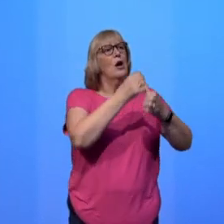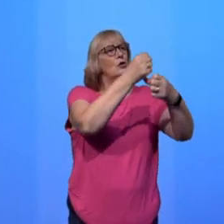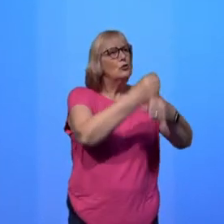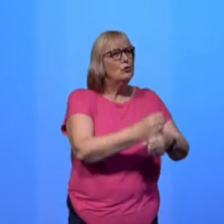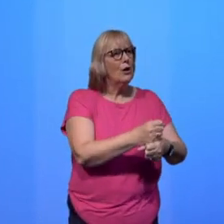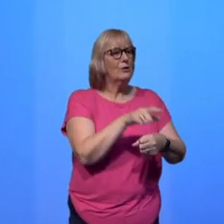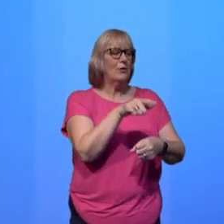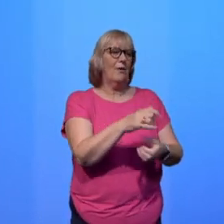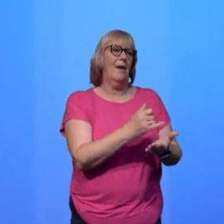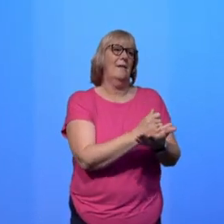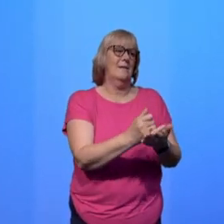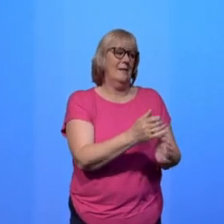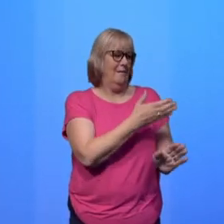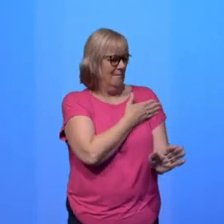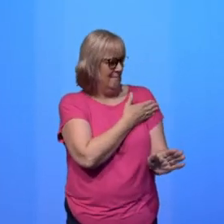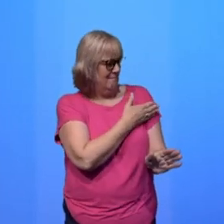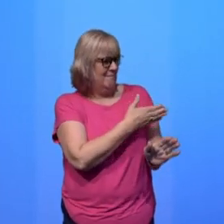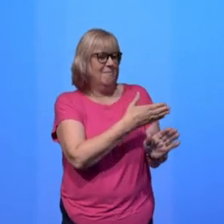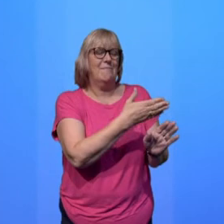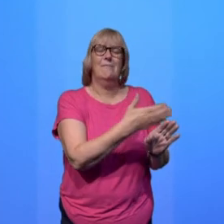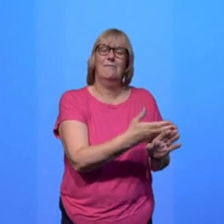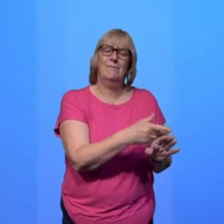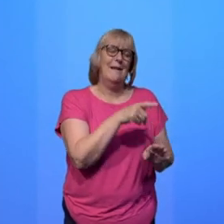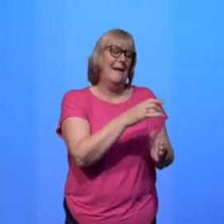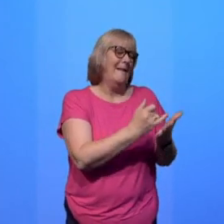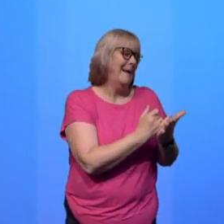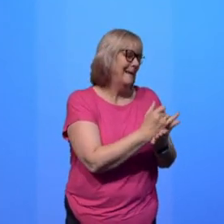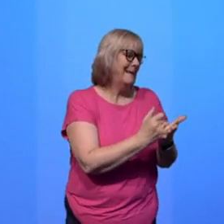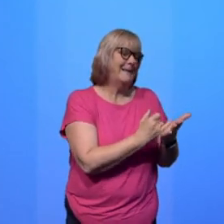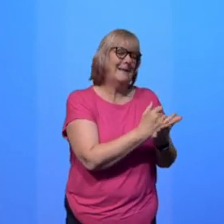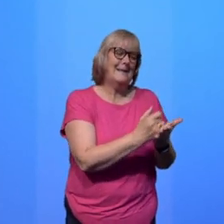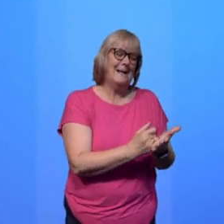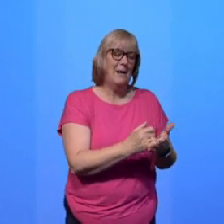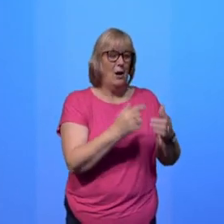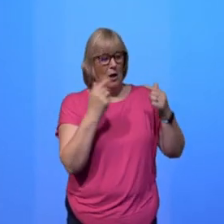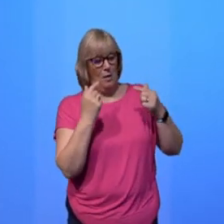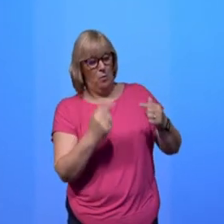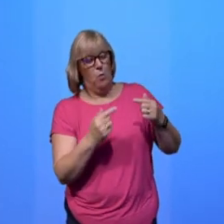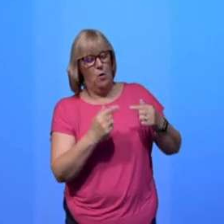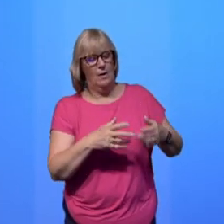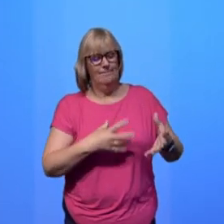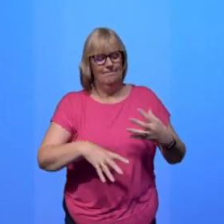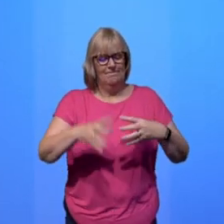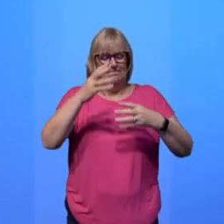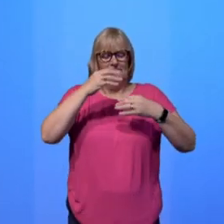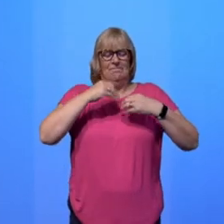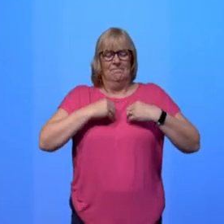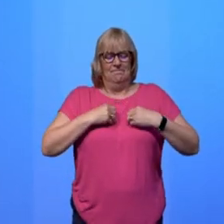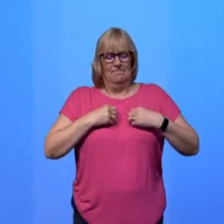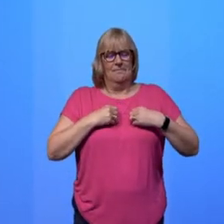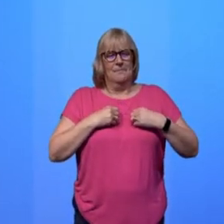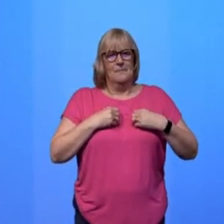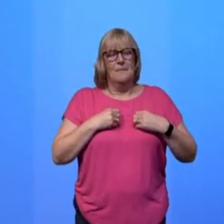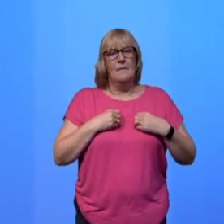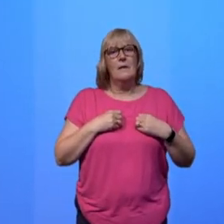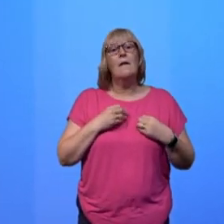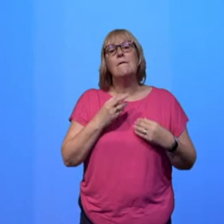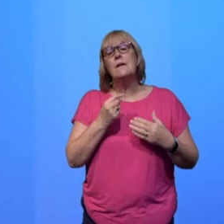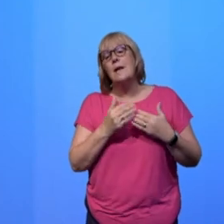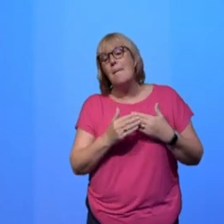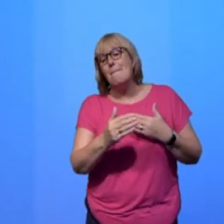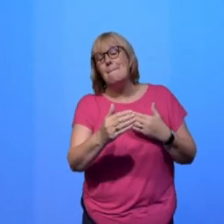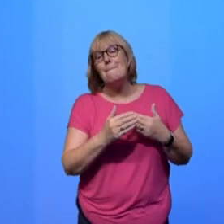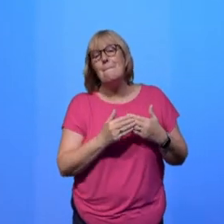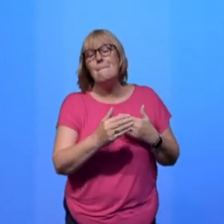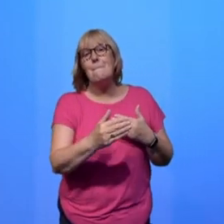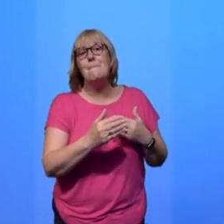Lord, please help us to heed this warning. For some here, there'll be the moment in the valley of decision. Be sure your sin will find you